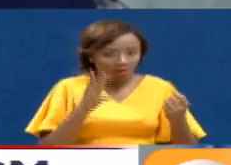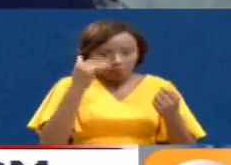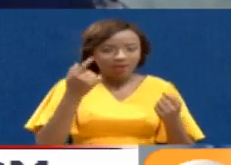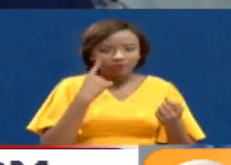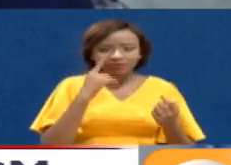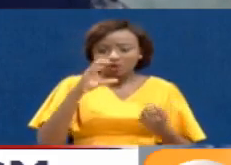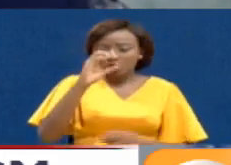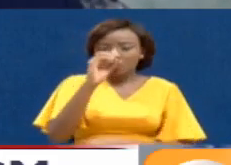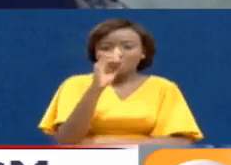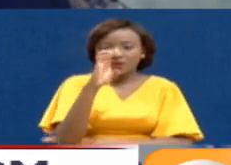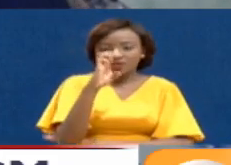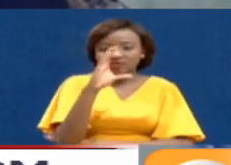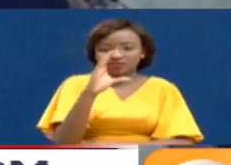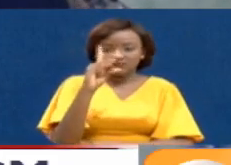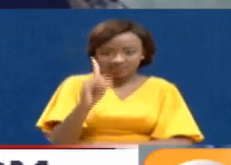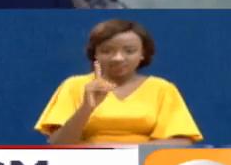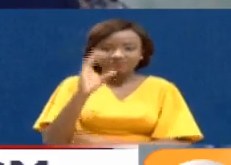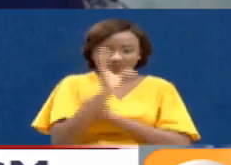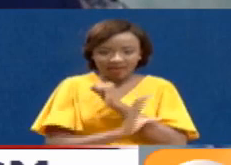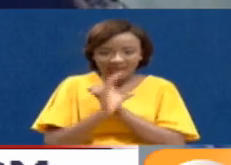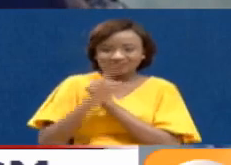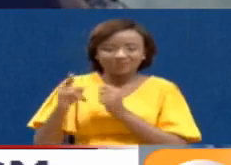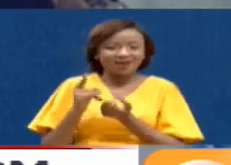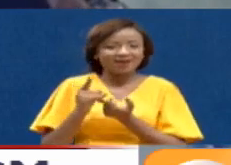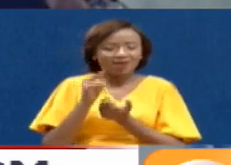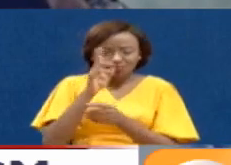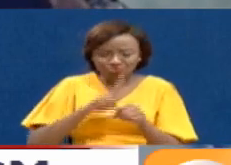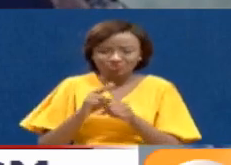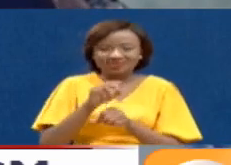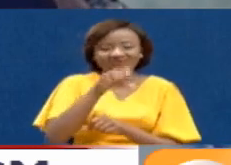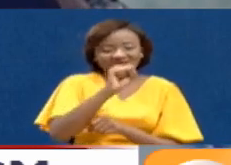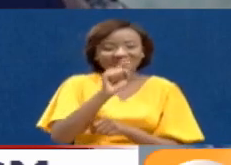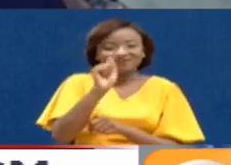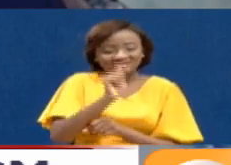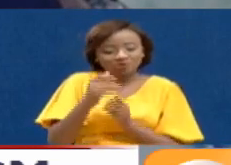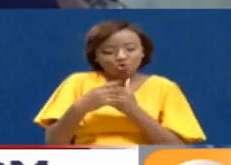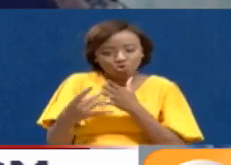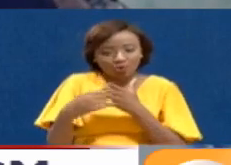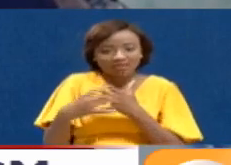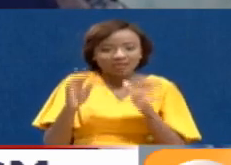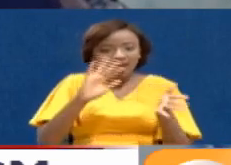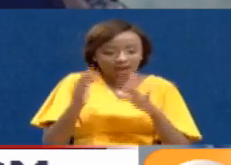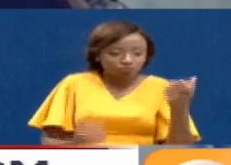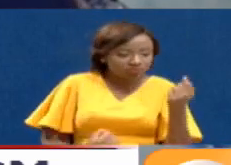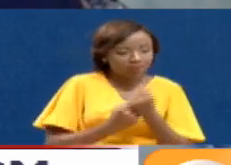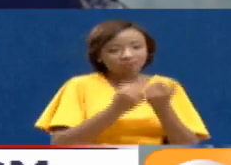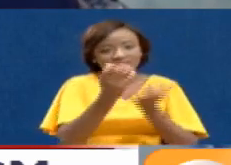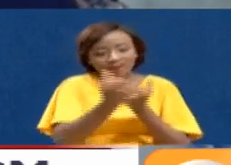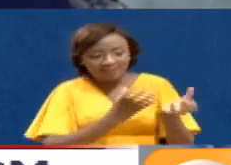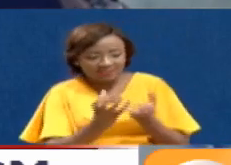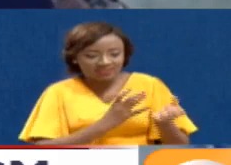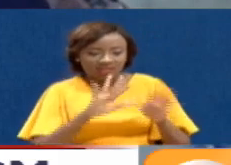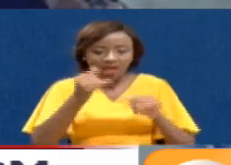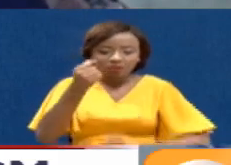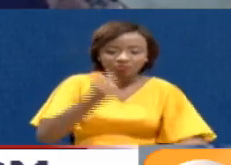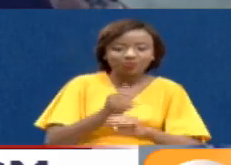countries, for example, have declared they're spending up to $5 trillion in cushioning their businesses, cushioning the vulnerable